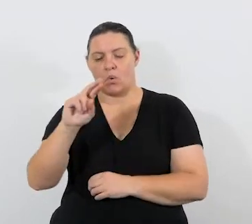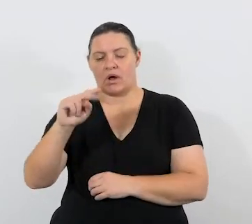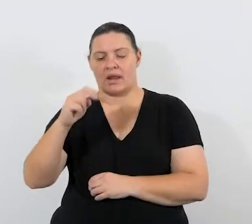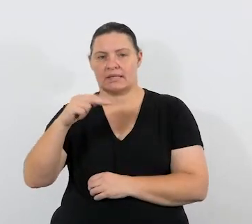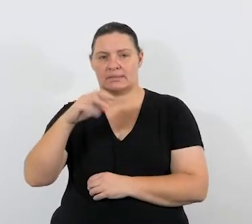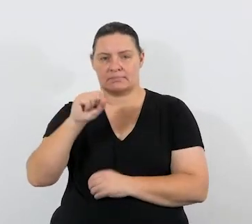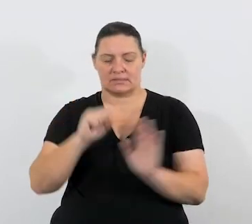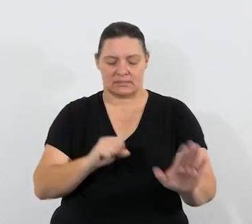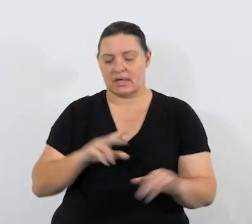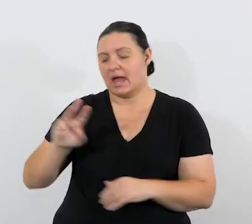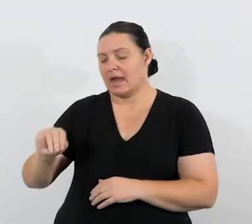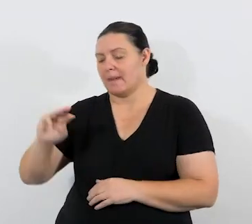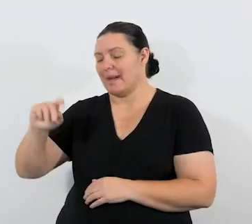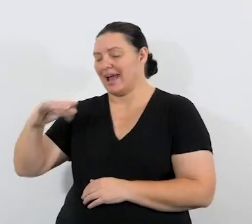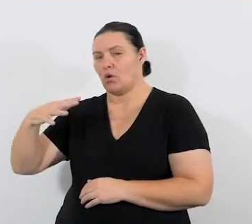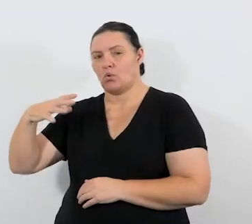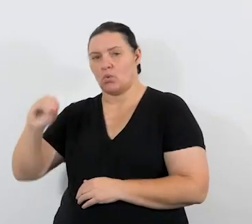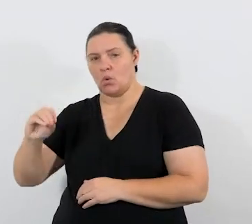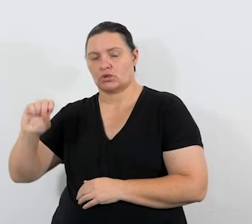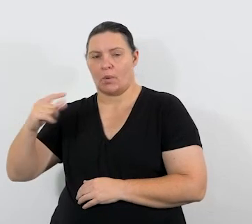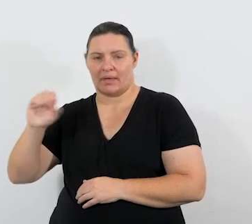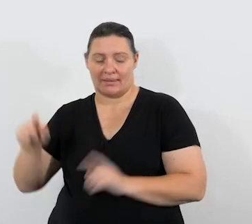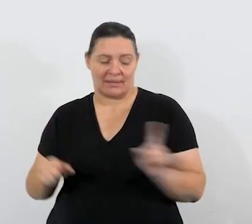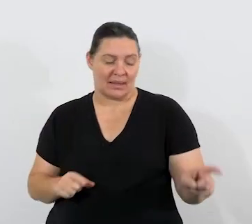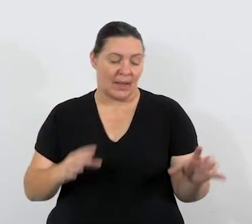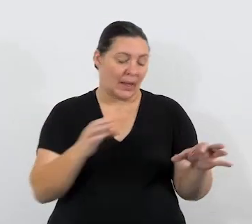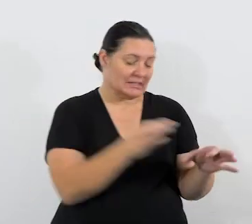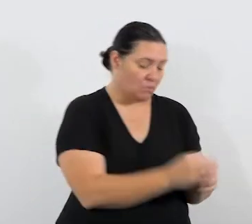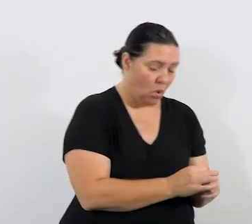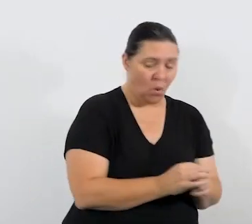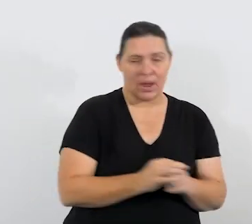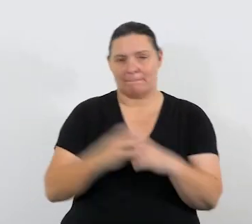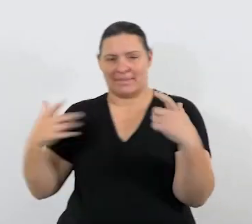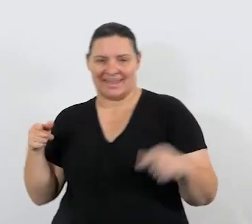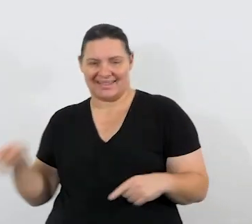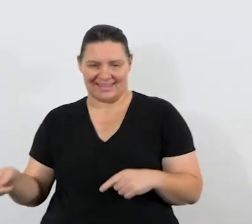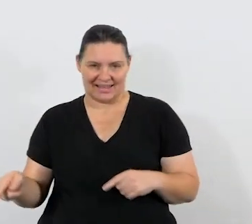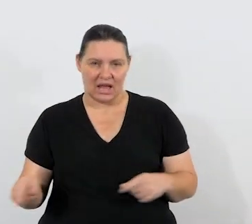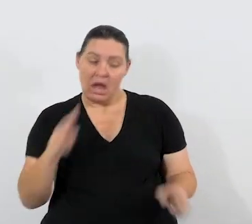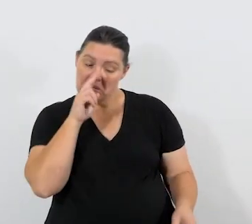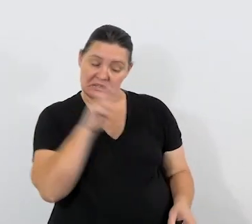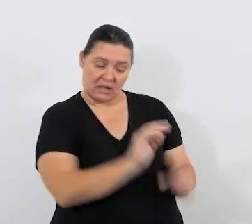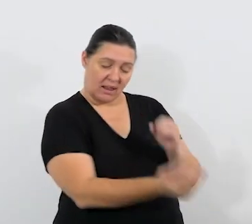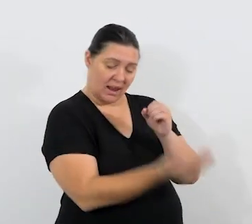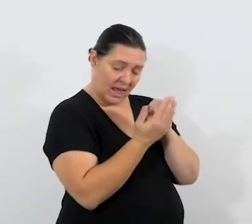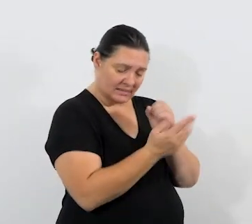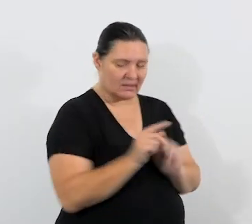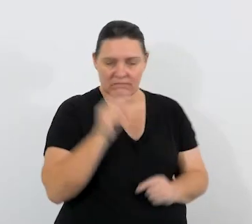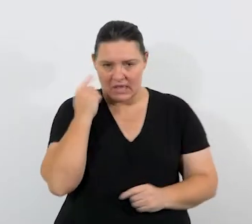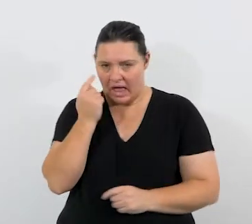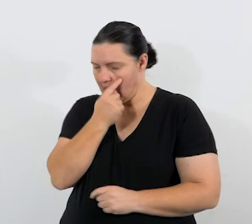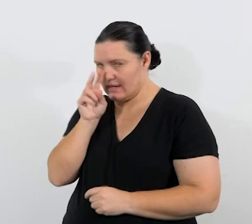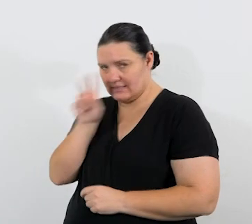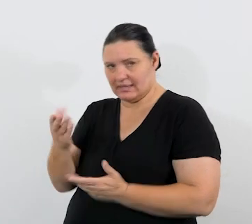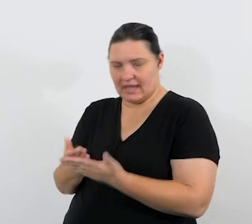organisms and macroscopic organism. You need to be very careful when pronouncing those because they almost sound similar. So when